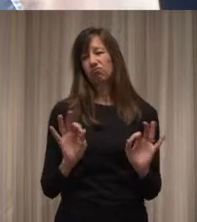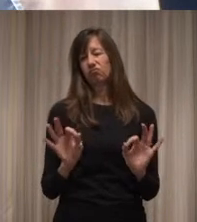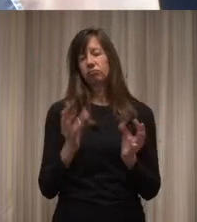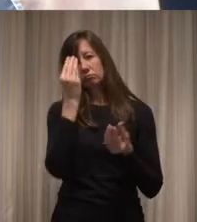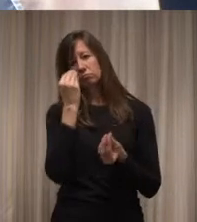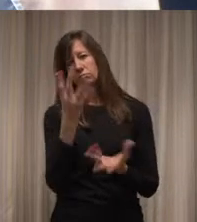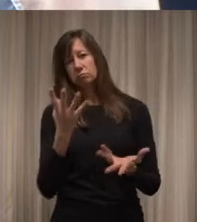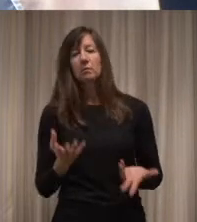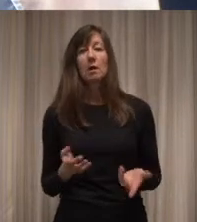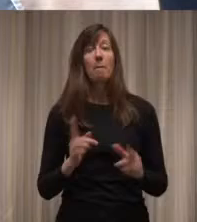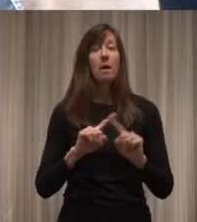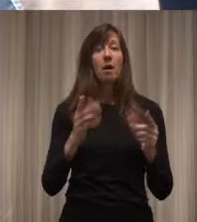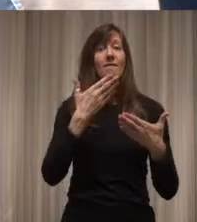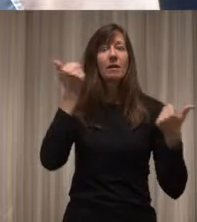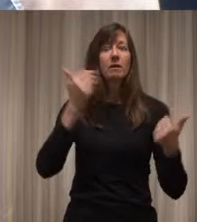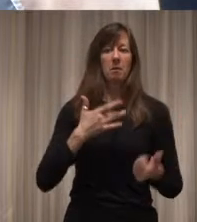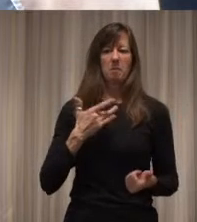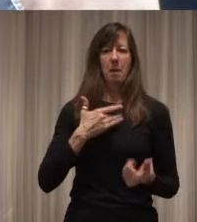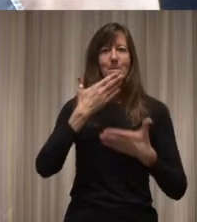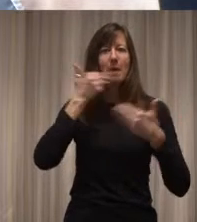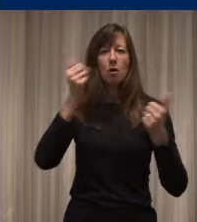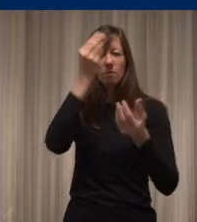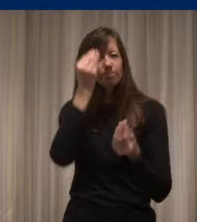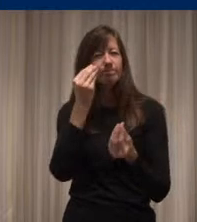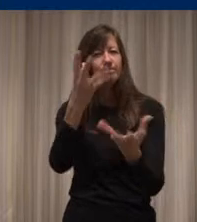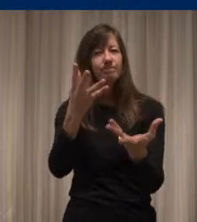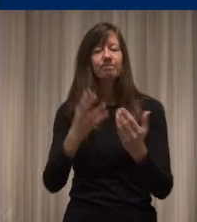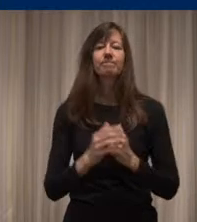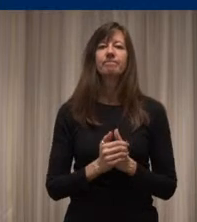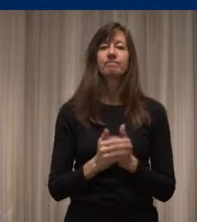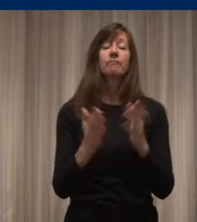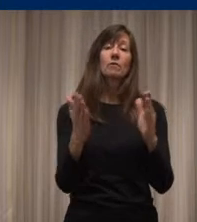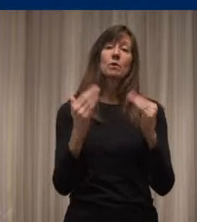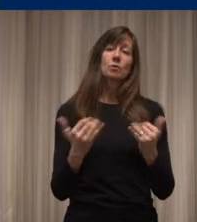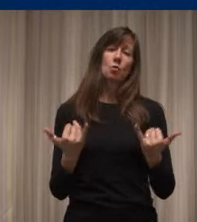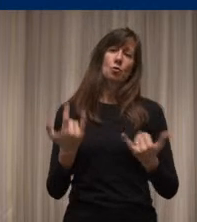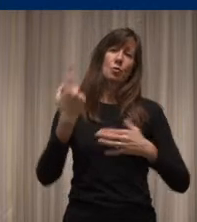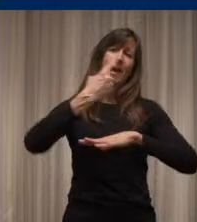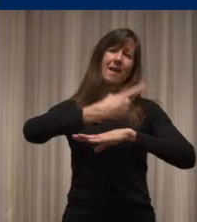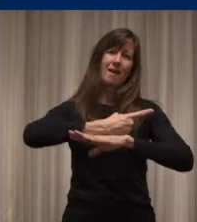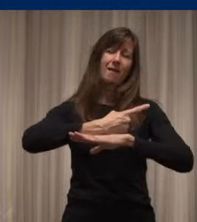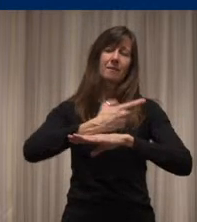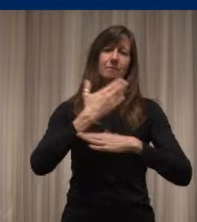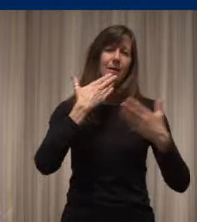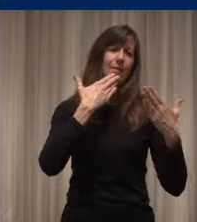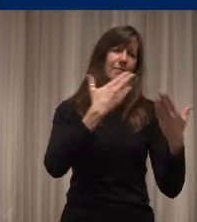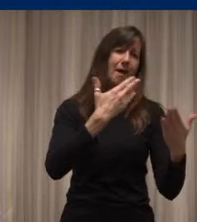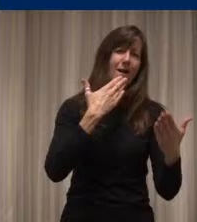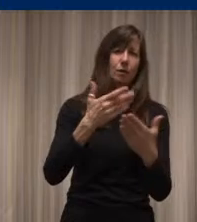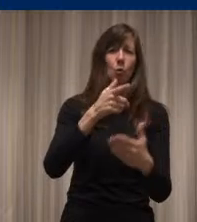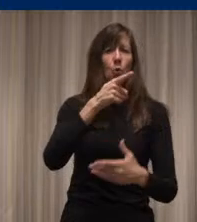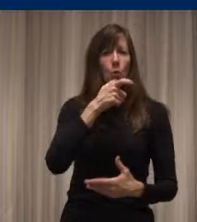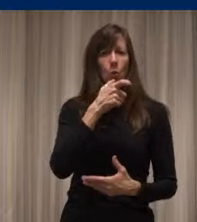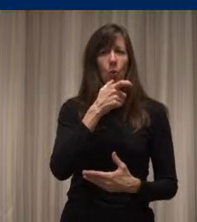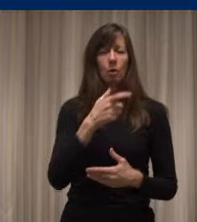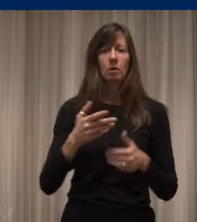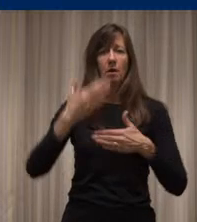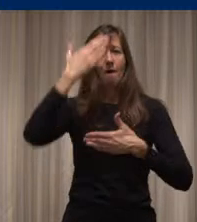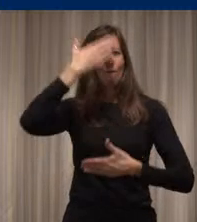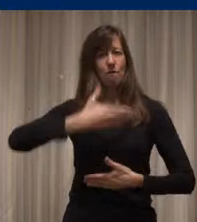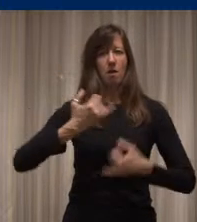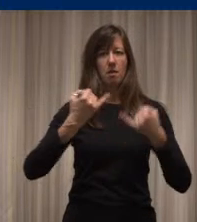all of our frontline workers. I want to thank especially those that are about to step up here. We've got a group